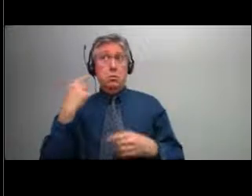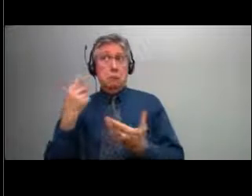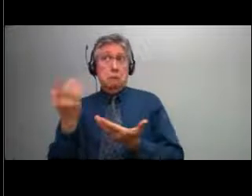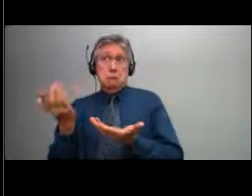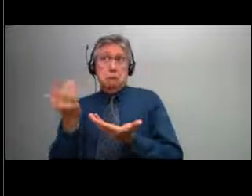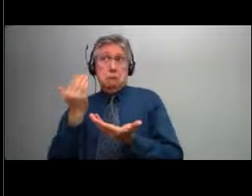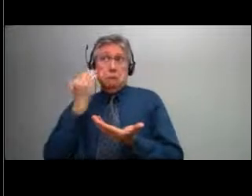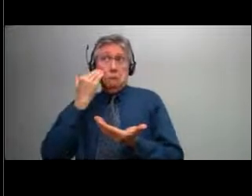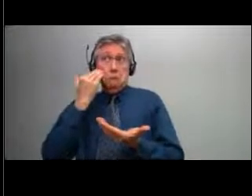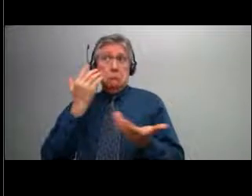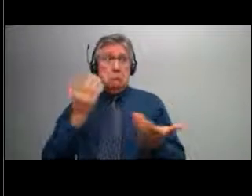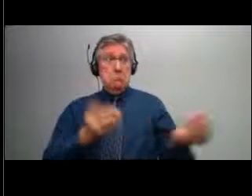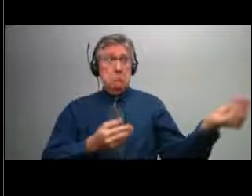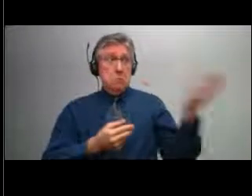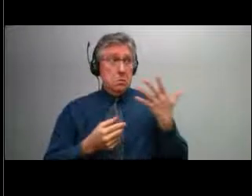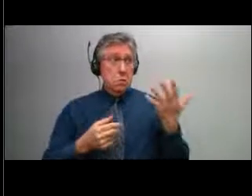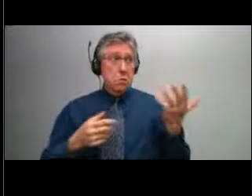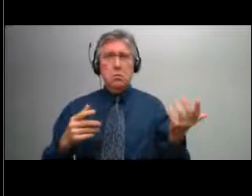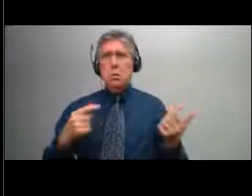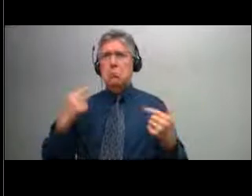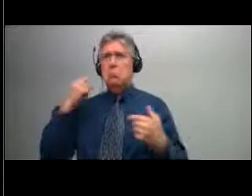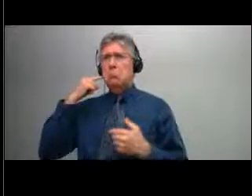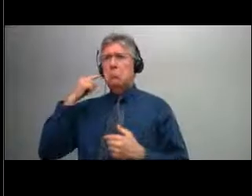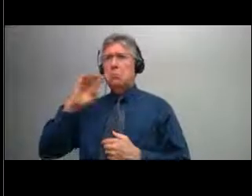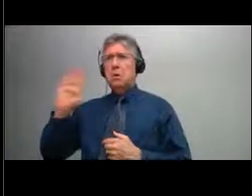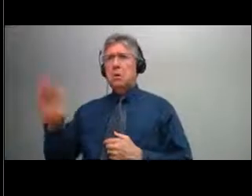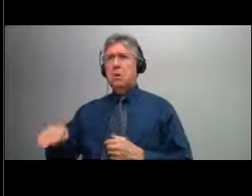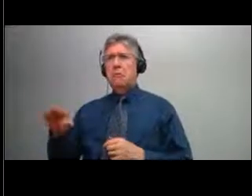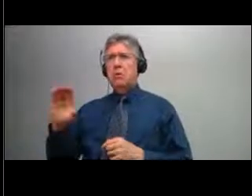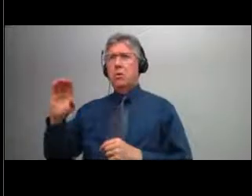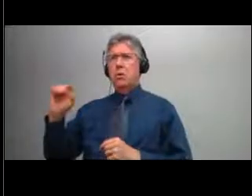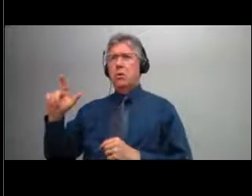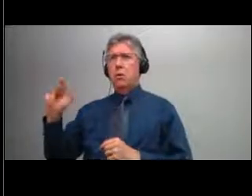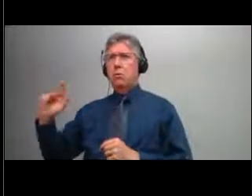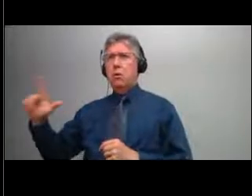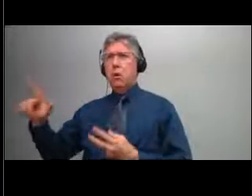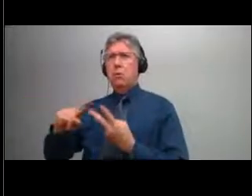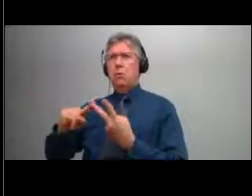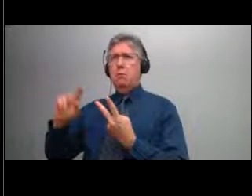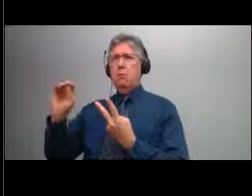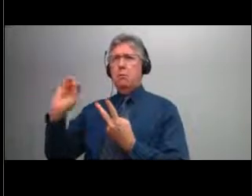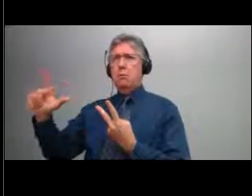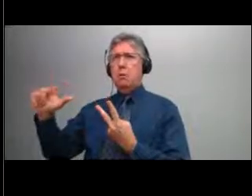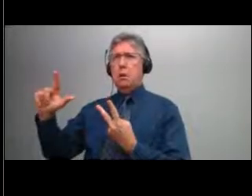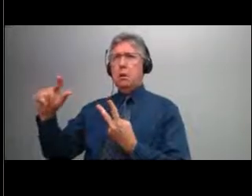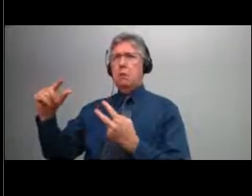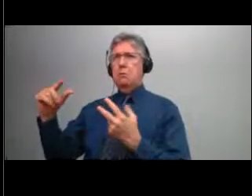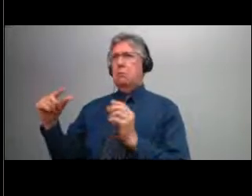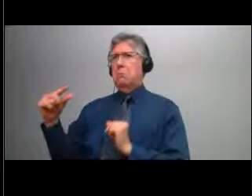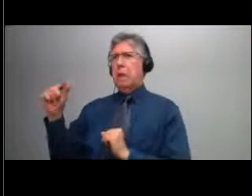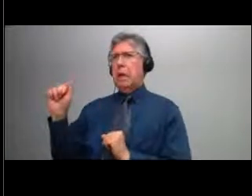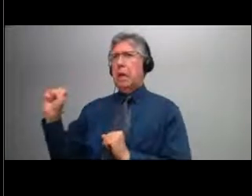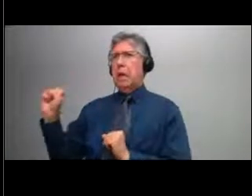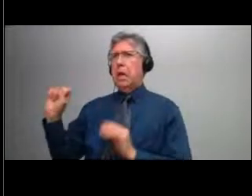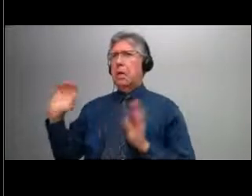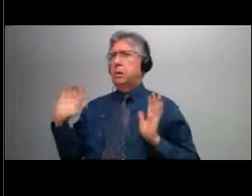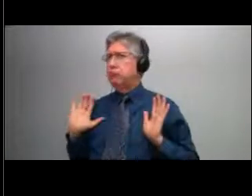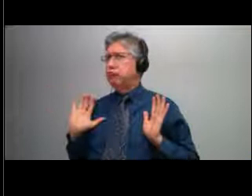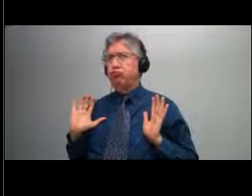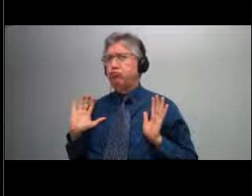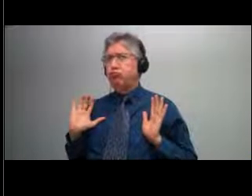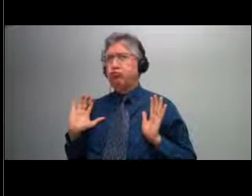am not aware of any Colonial or petroleum line that exists out here. But